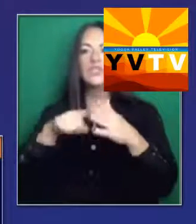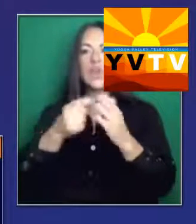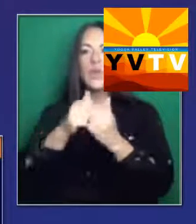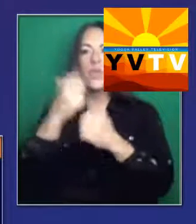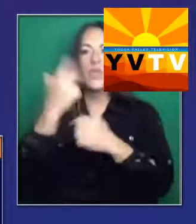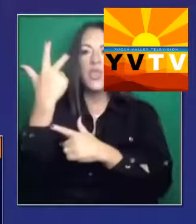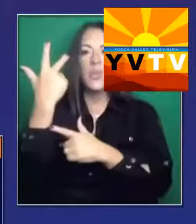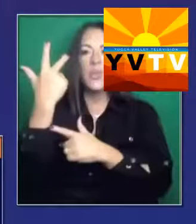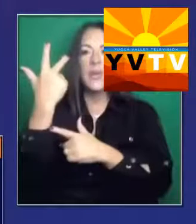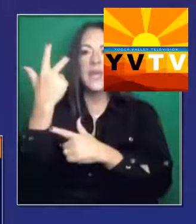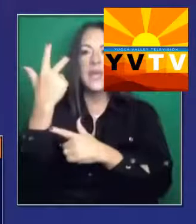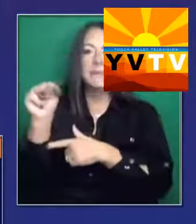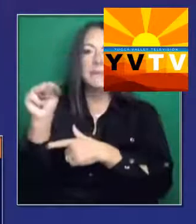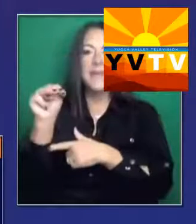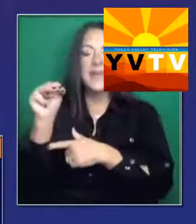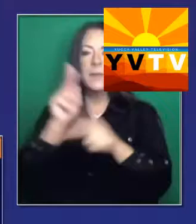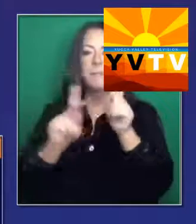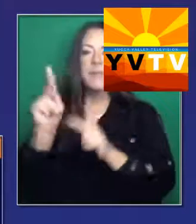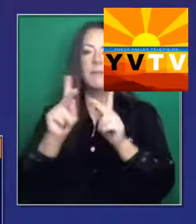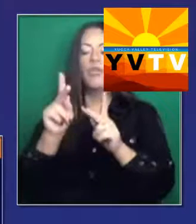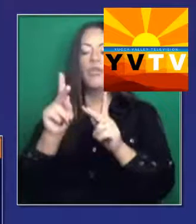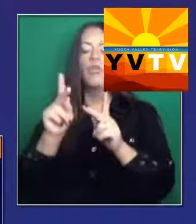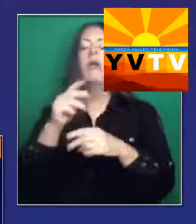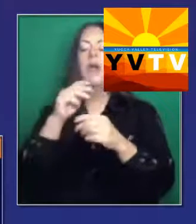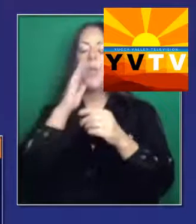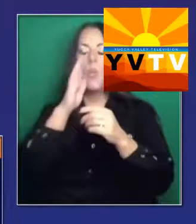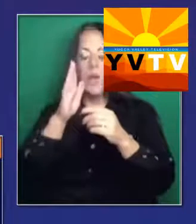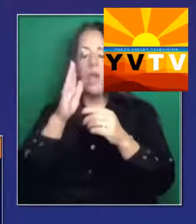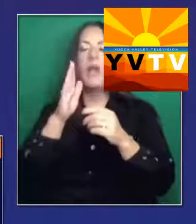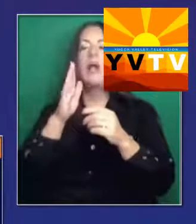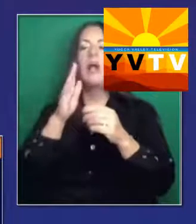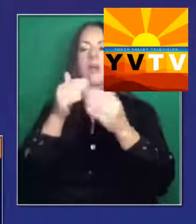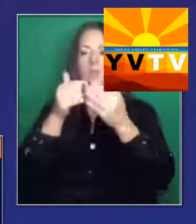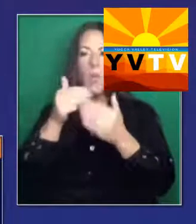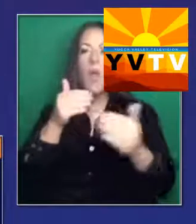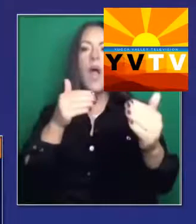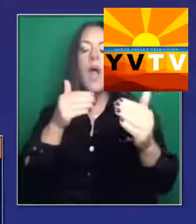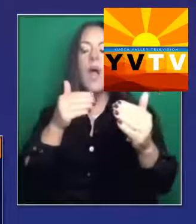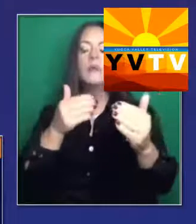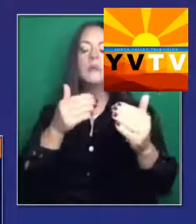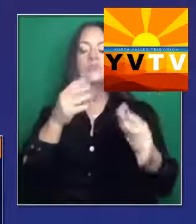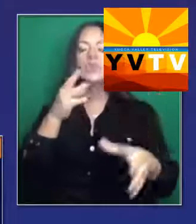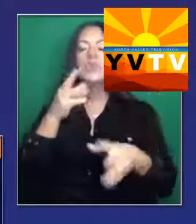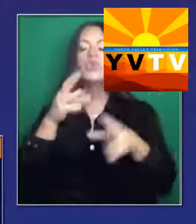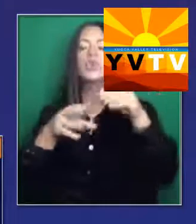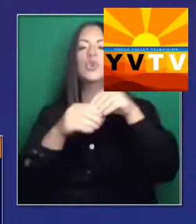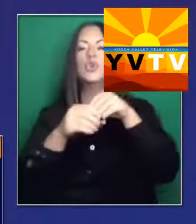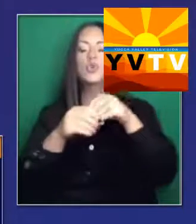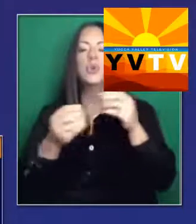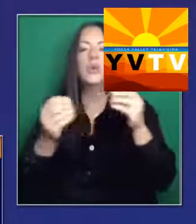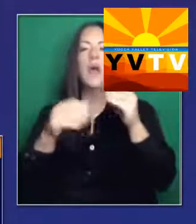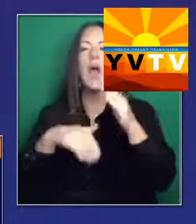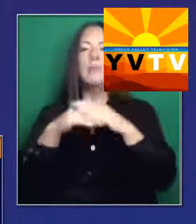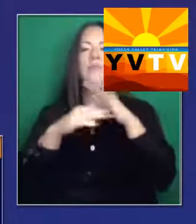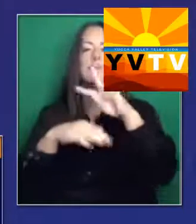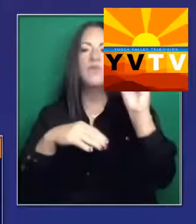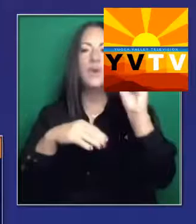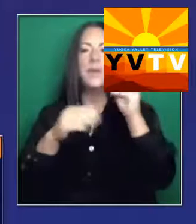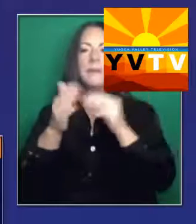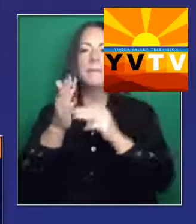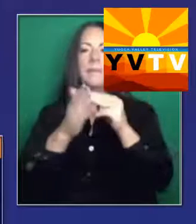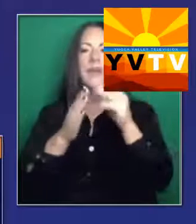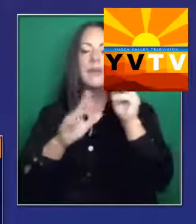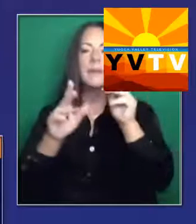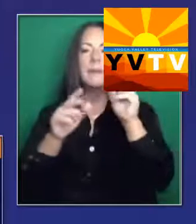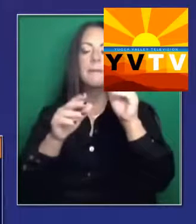going to become more important. This end-to-end CalVax management system, getting that fully operationalized, which is it's moving